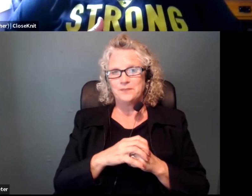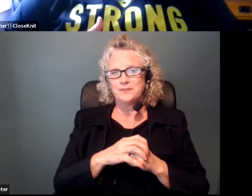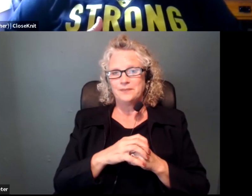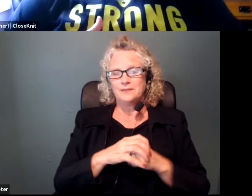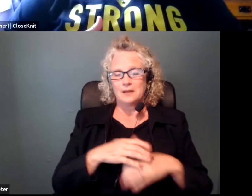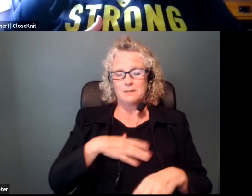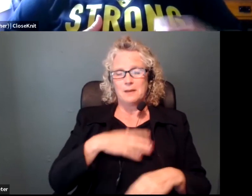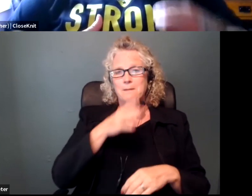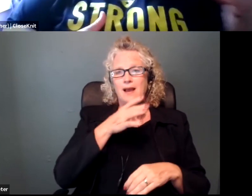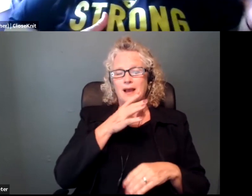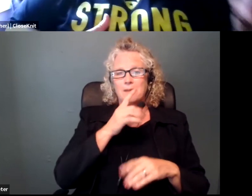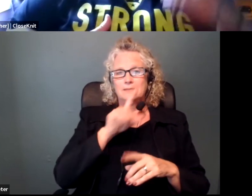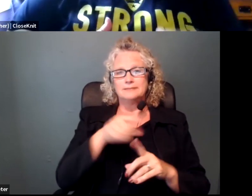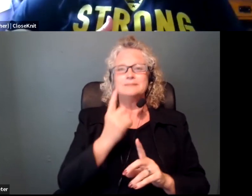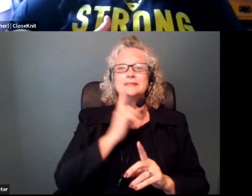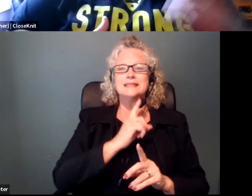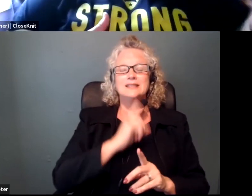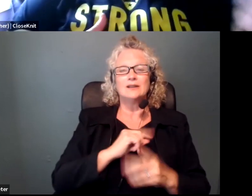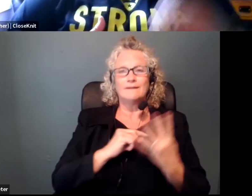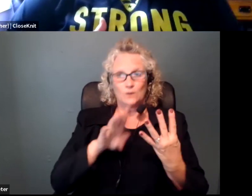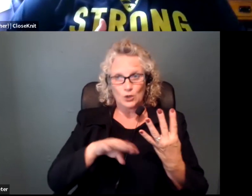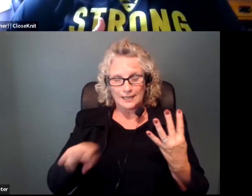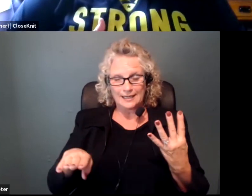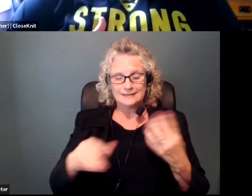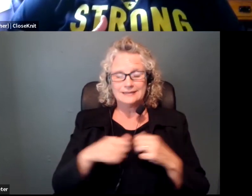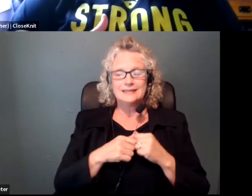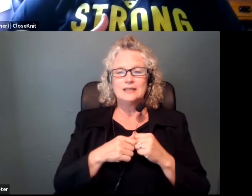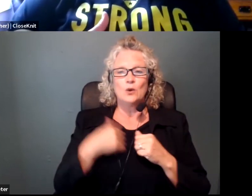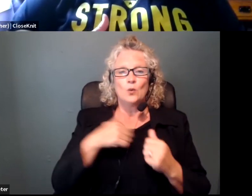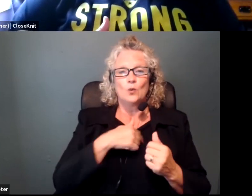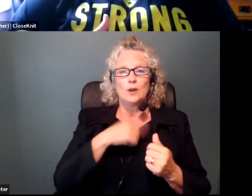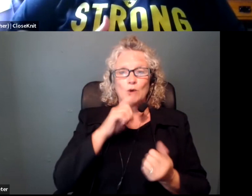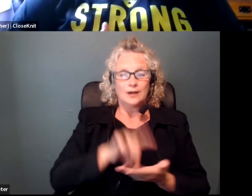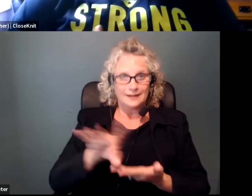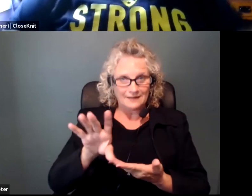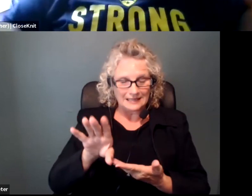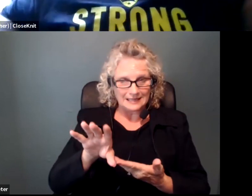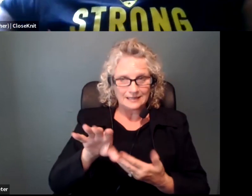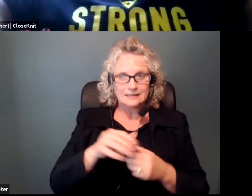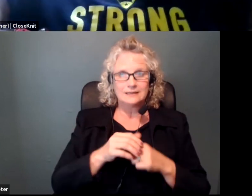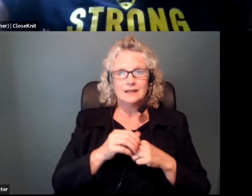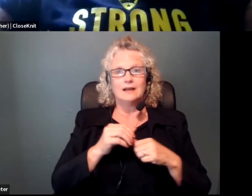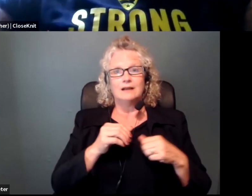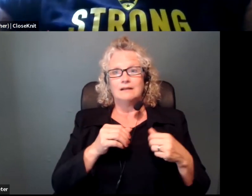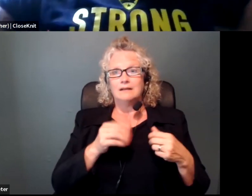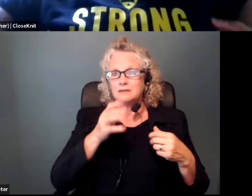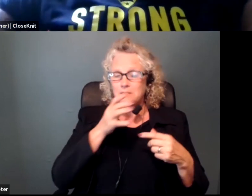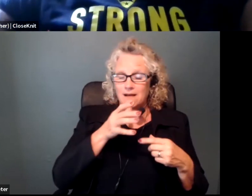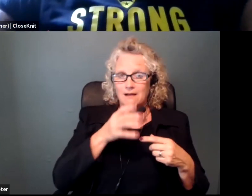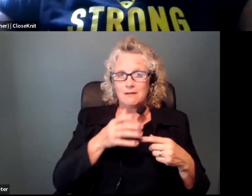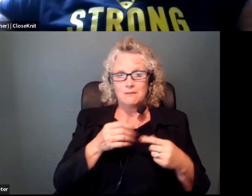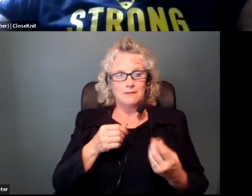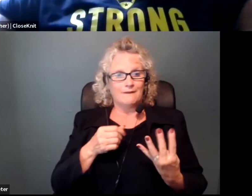kids, got evicted, we got evicted at one point. We showed up, mom, bags, and 4